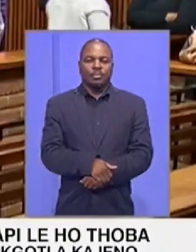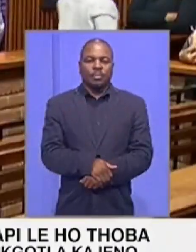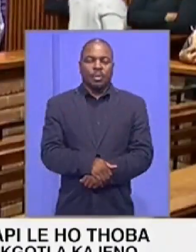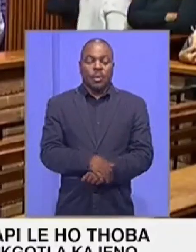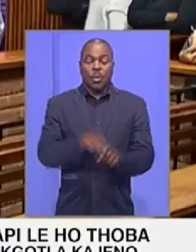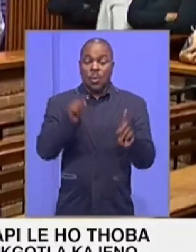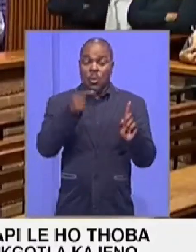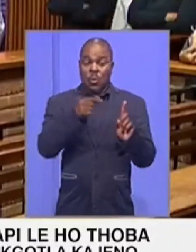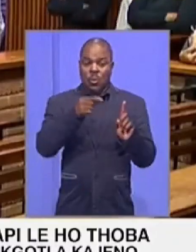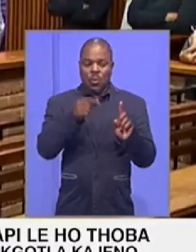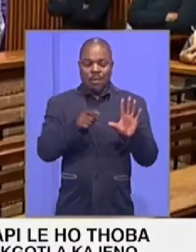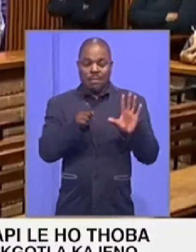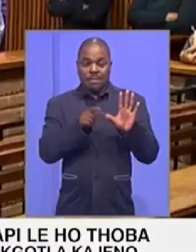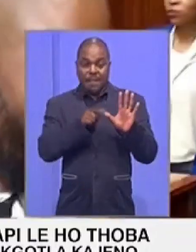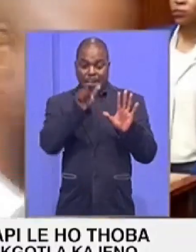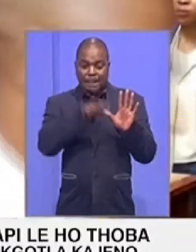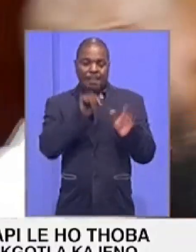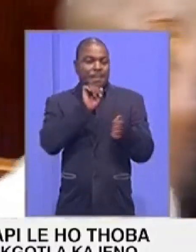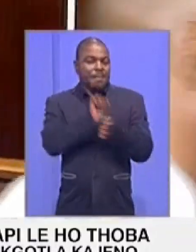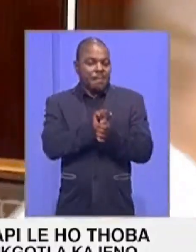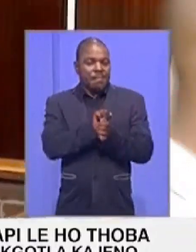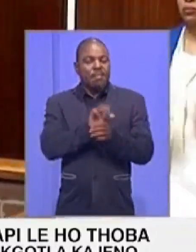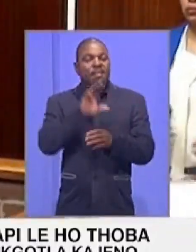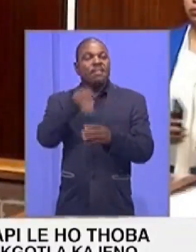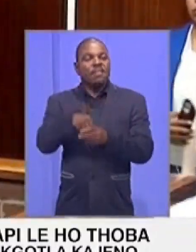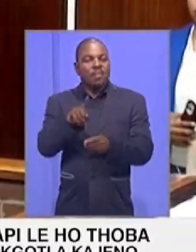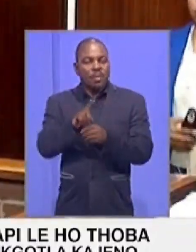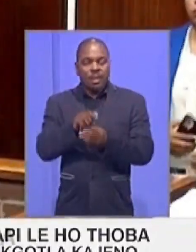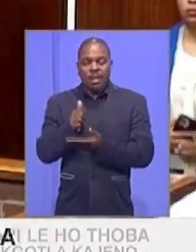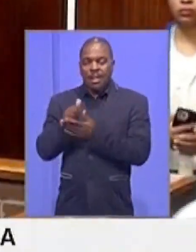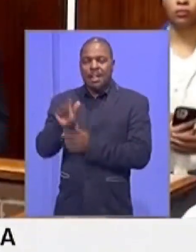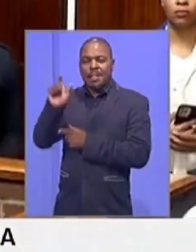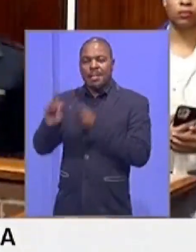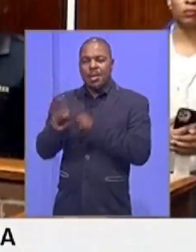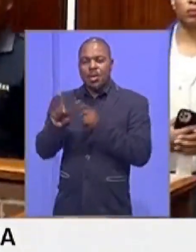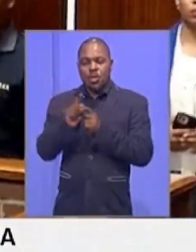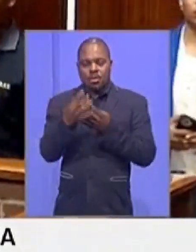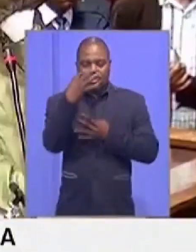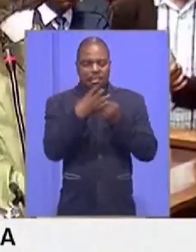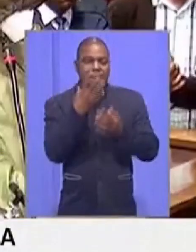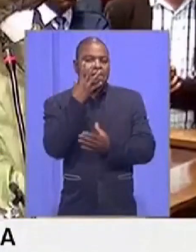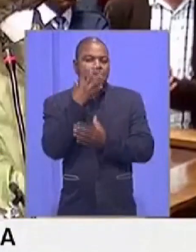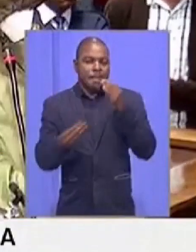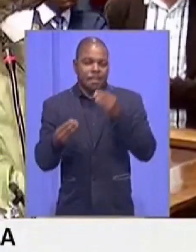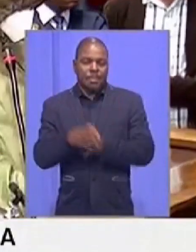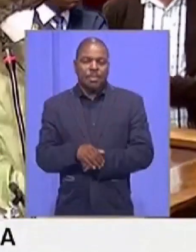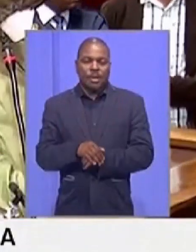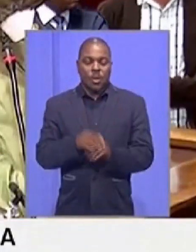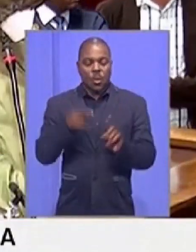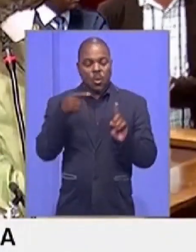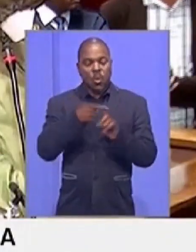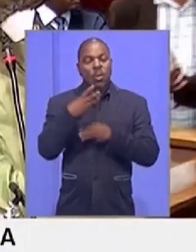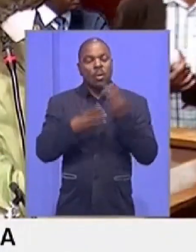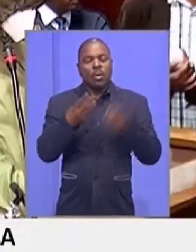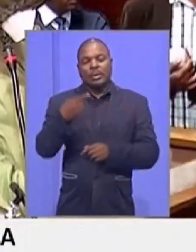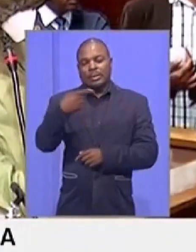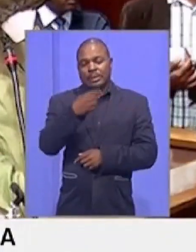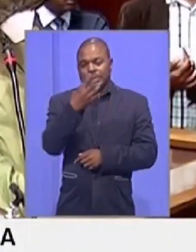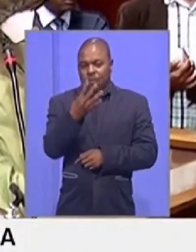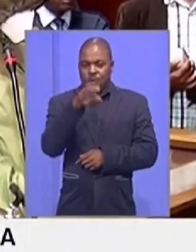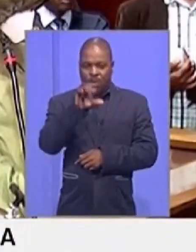Masukela ke molatofadiwa wa botlhano go lebana le tatofatso ya go thusa motshwarwa go ngwega kwa kgolegelong. Modiri yono wa G4S o